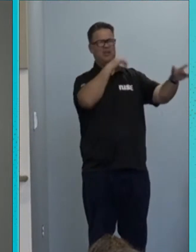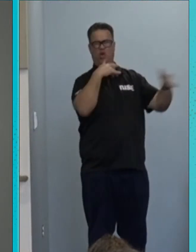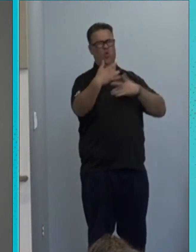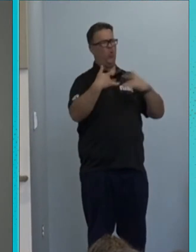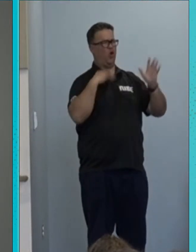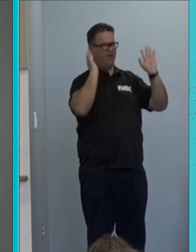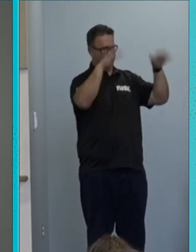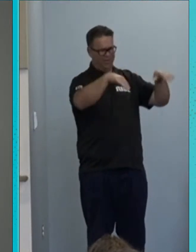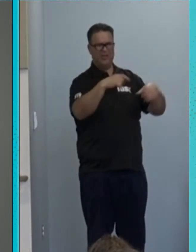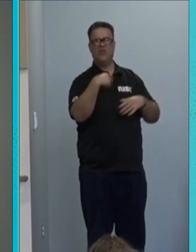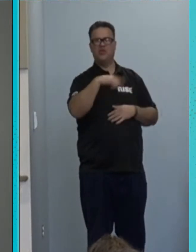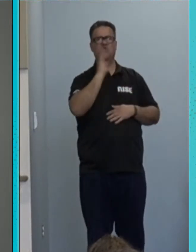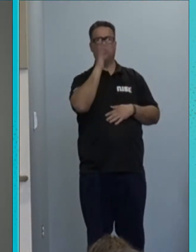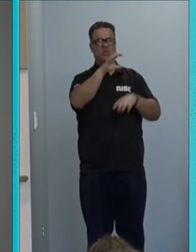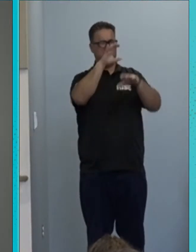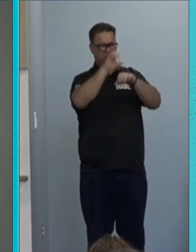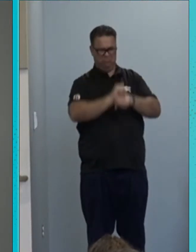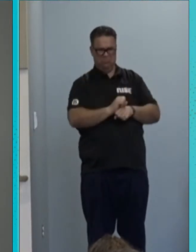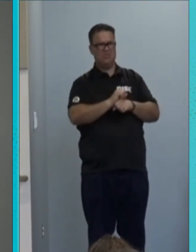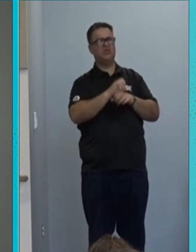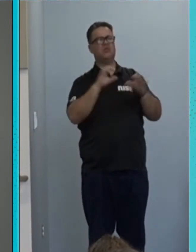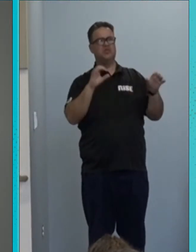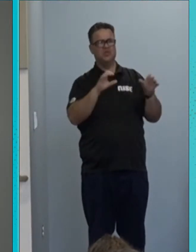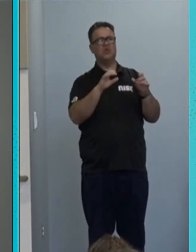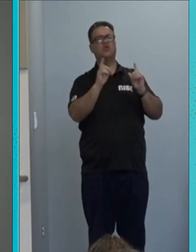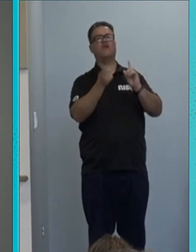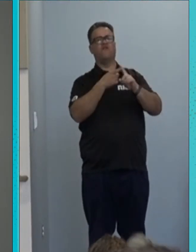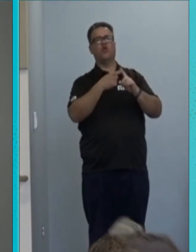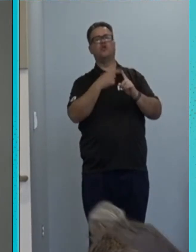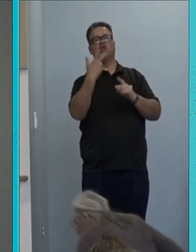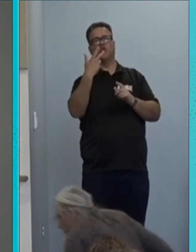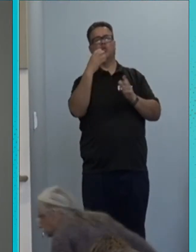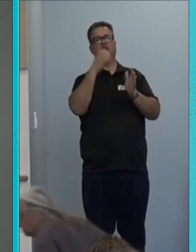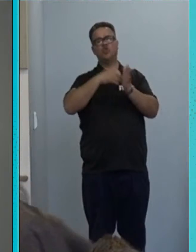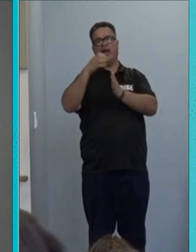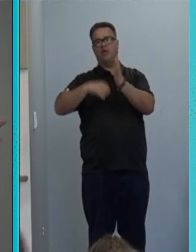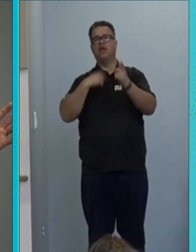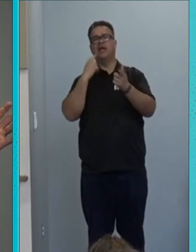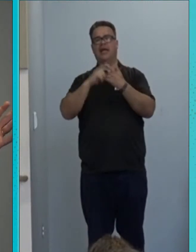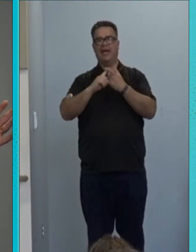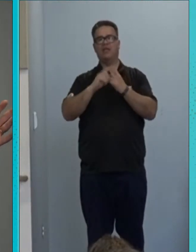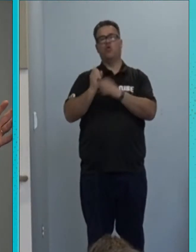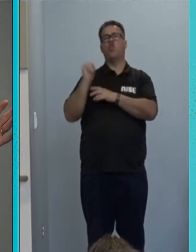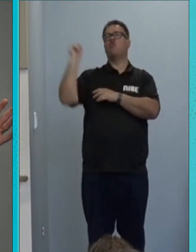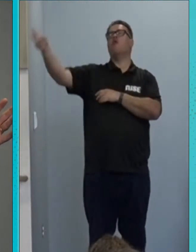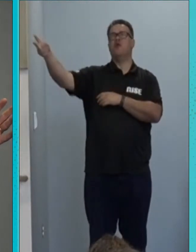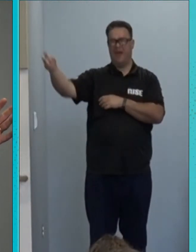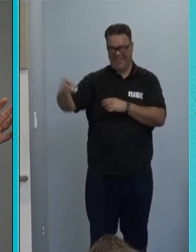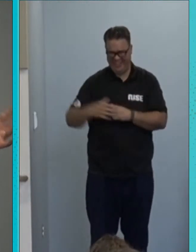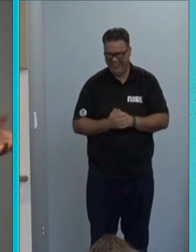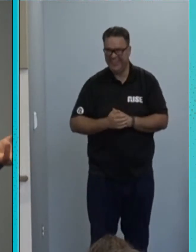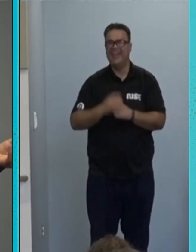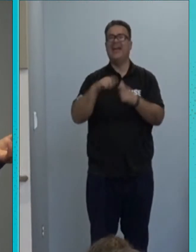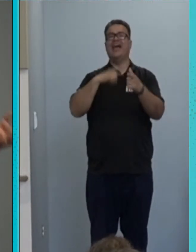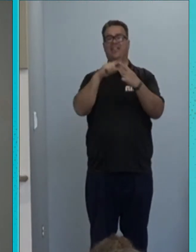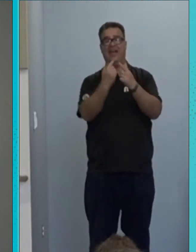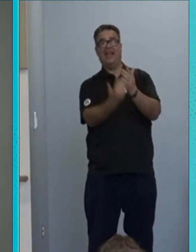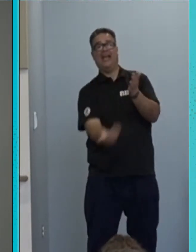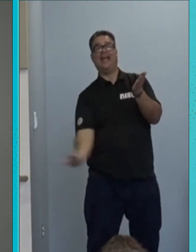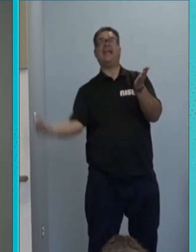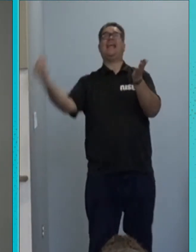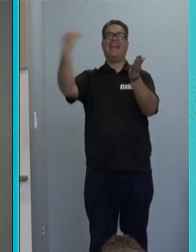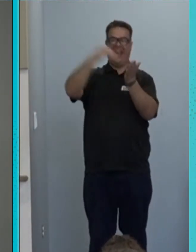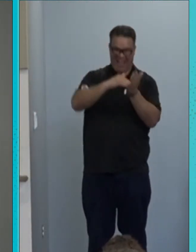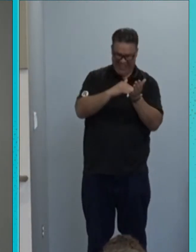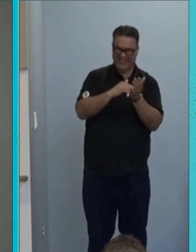worry, you'll do the first 3 chapters, and we're going to throw it away. And then then